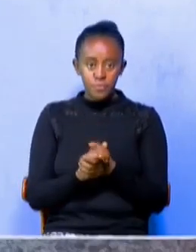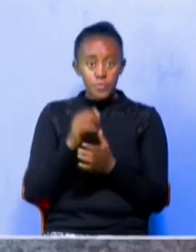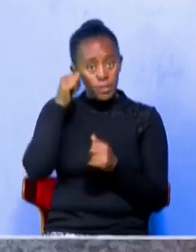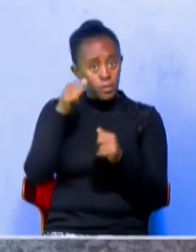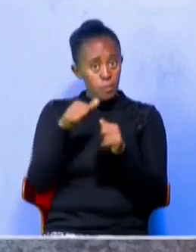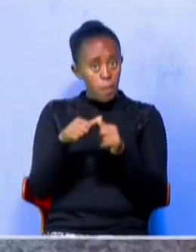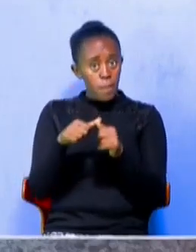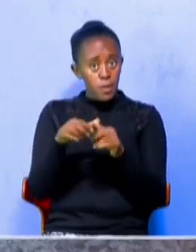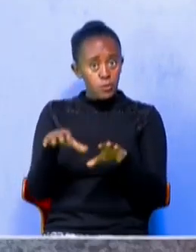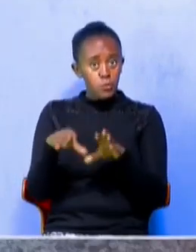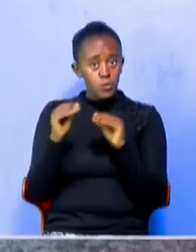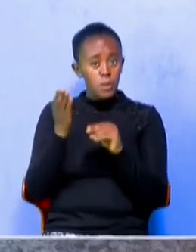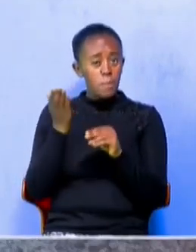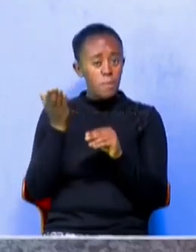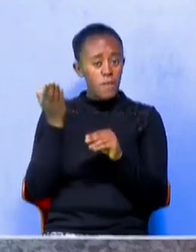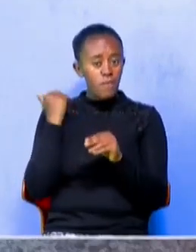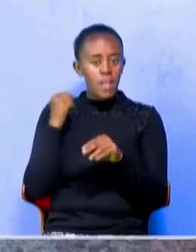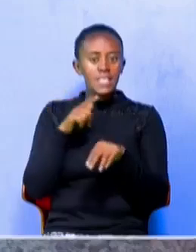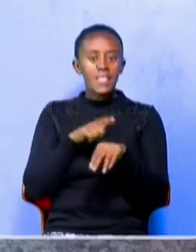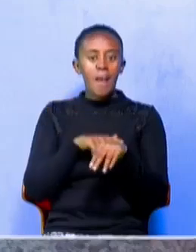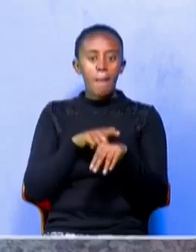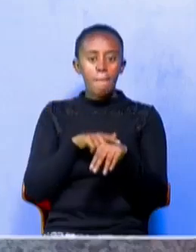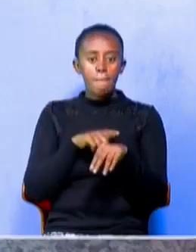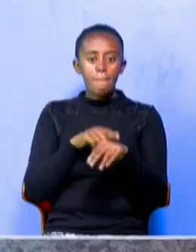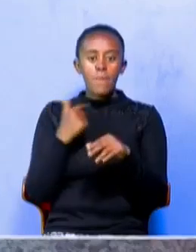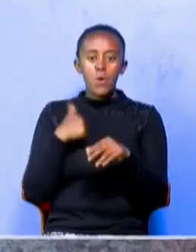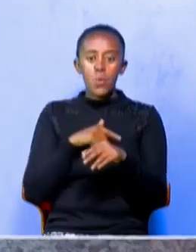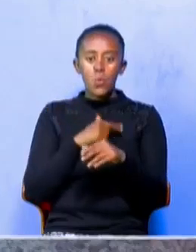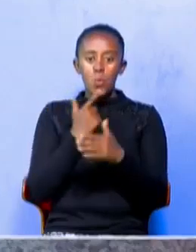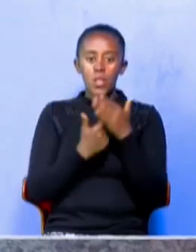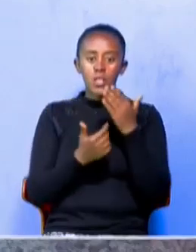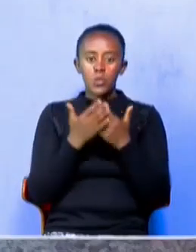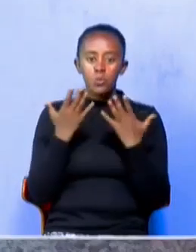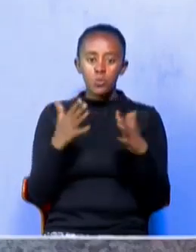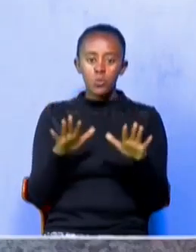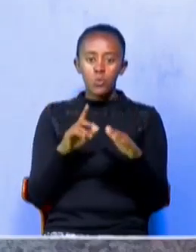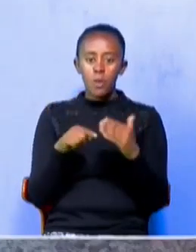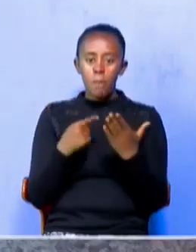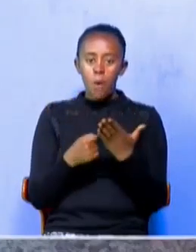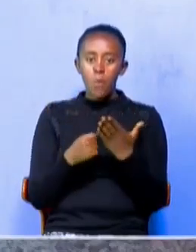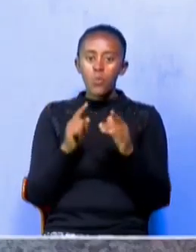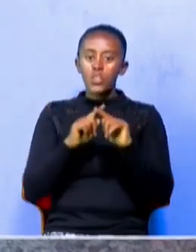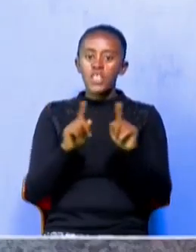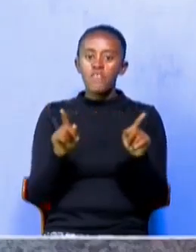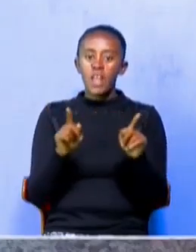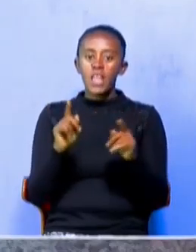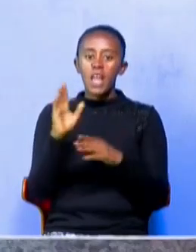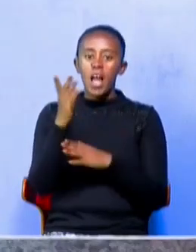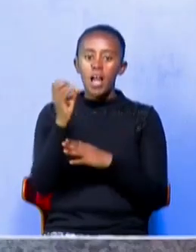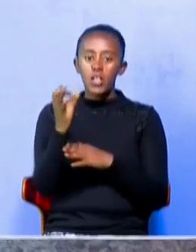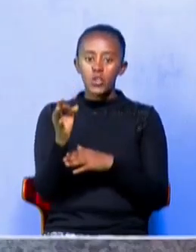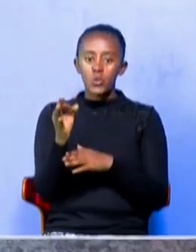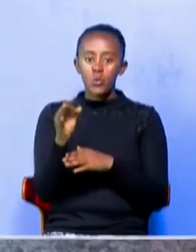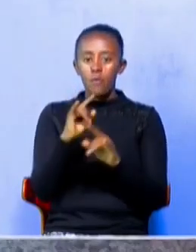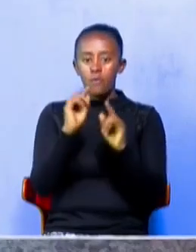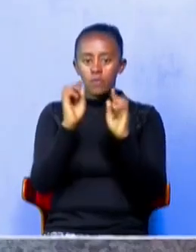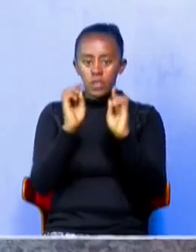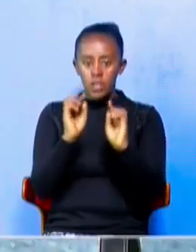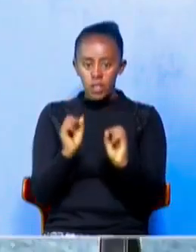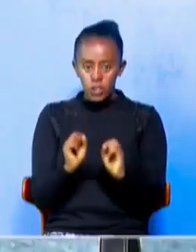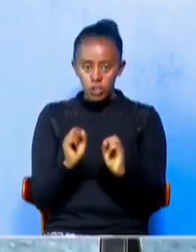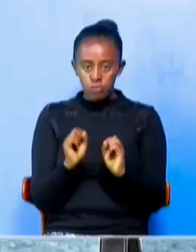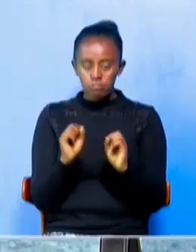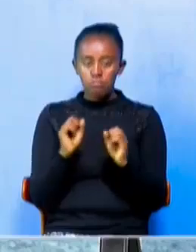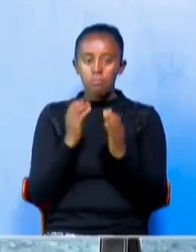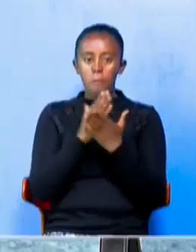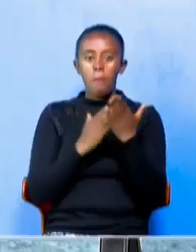Remember, students, in the previous time, we have been talking about different kinds of structures. That was a